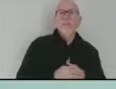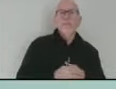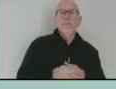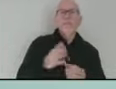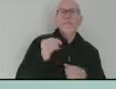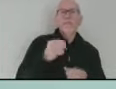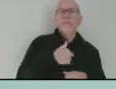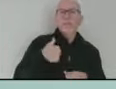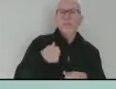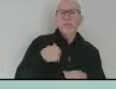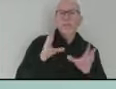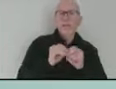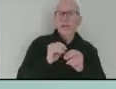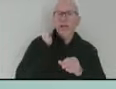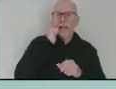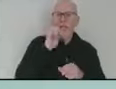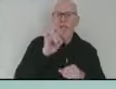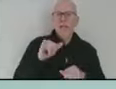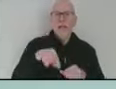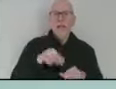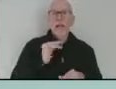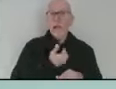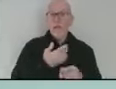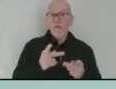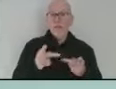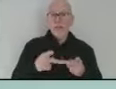And we meet on a daily basis here at our facility,